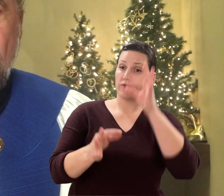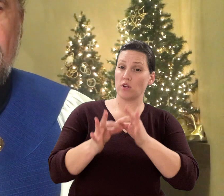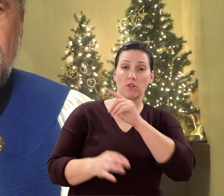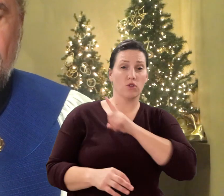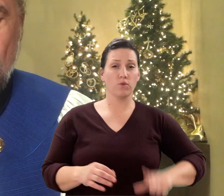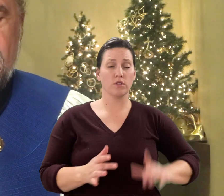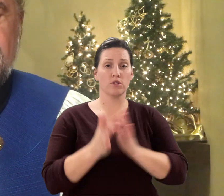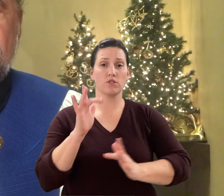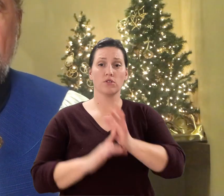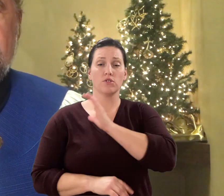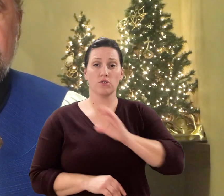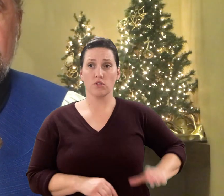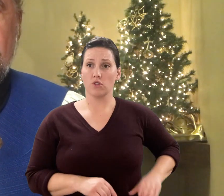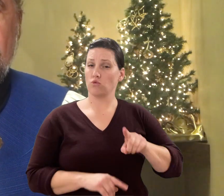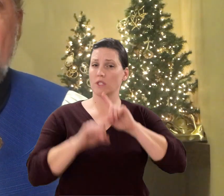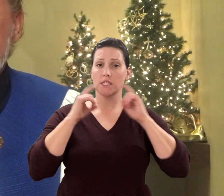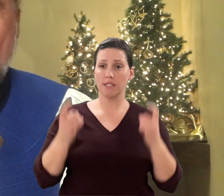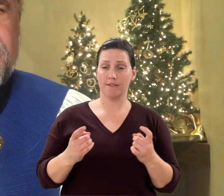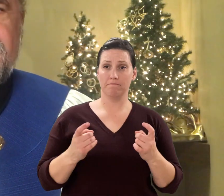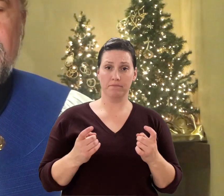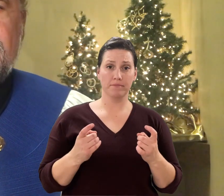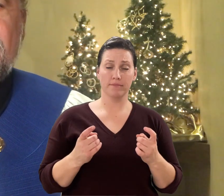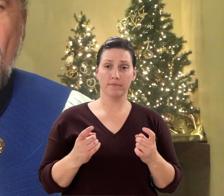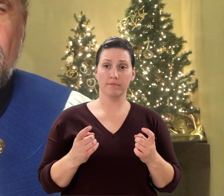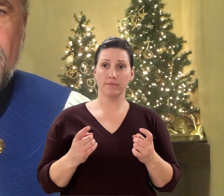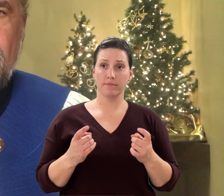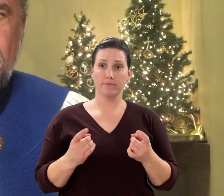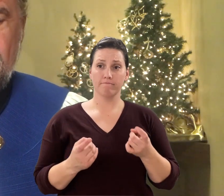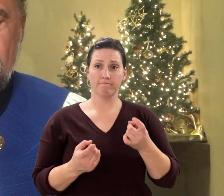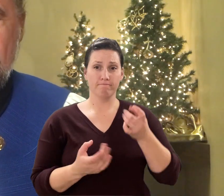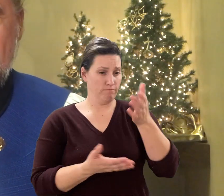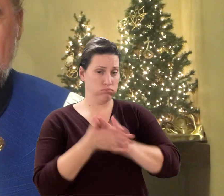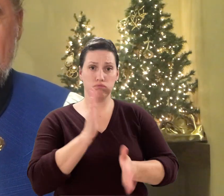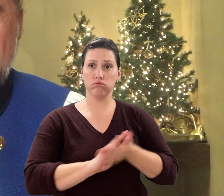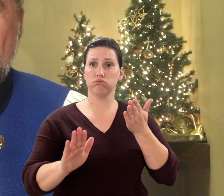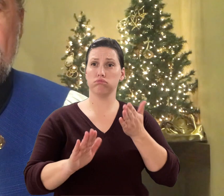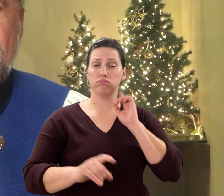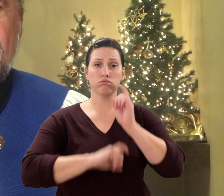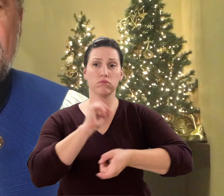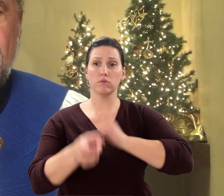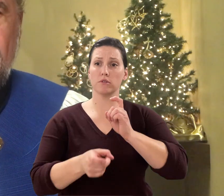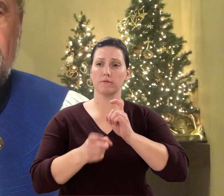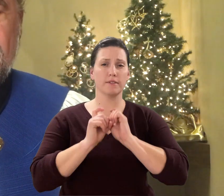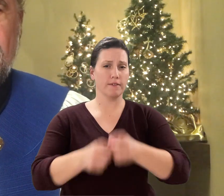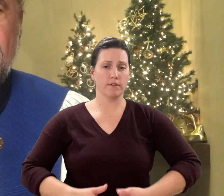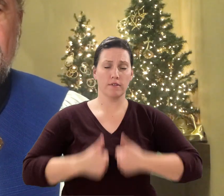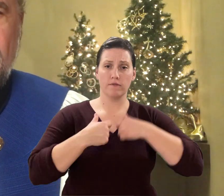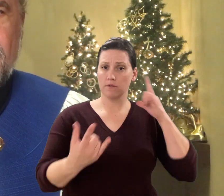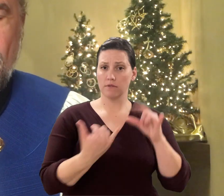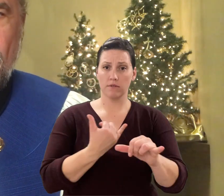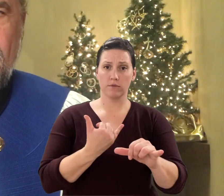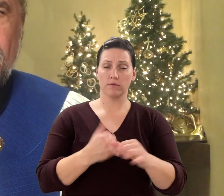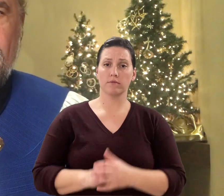through faith in the Lord Jesus Christ. Your sins are forgiven, and you've been given the gift